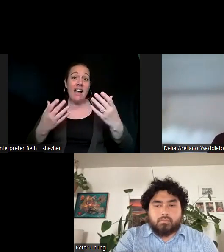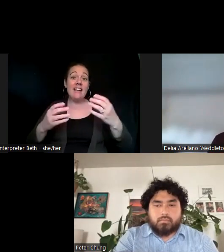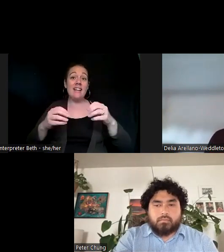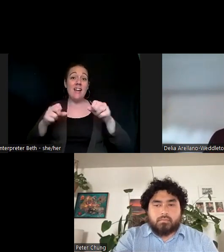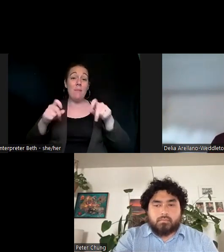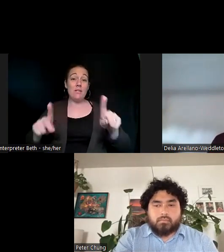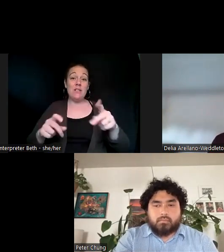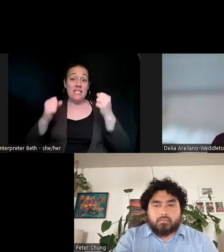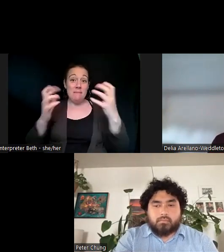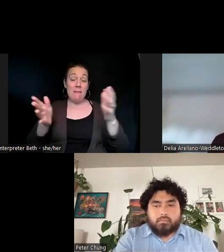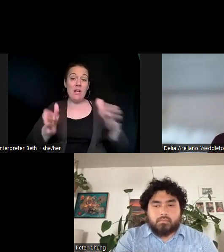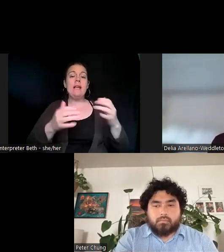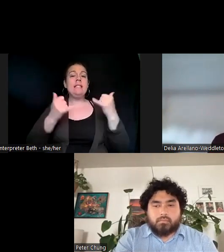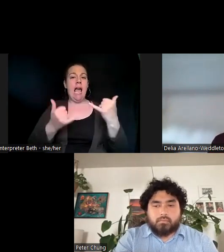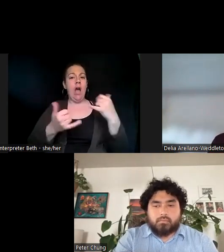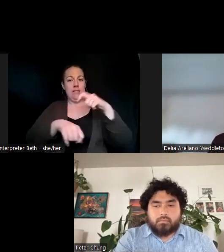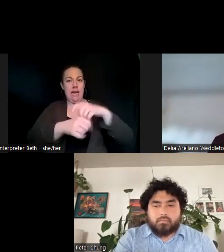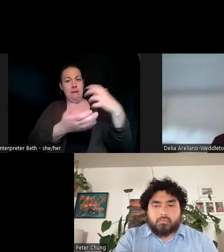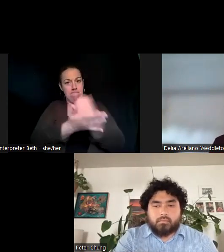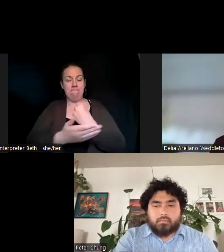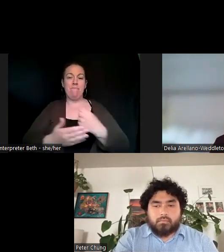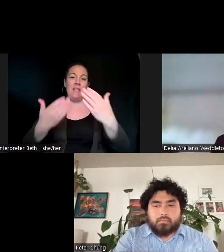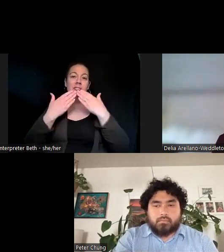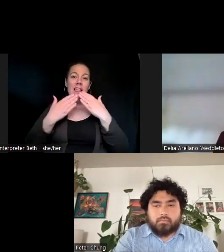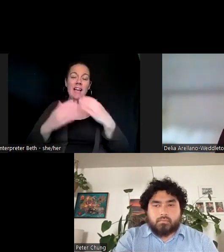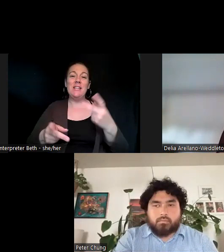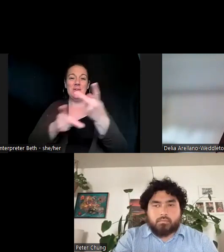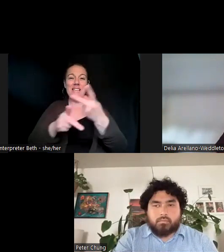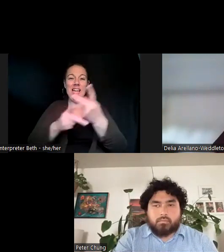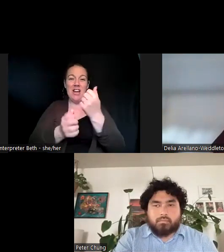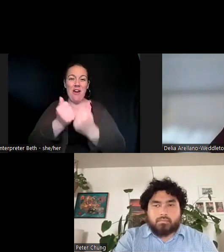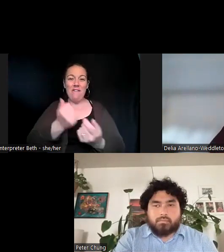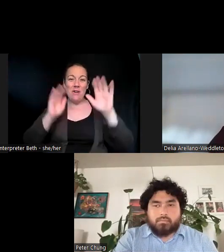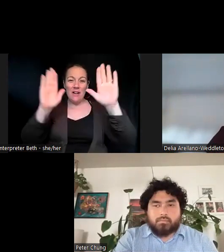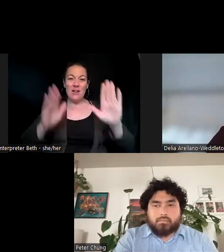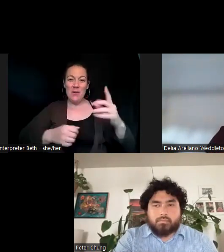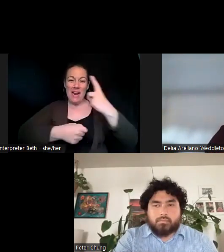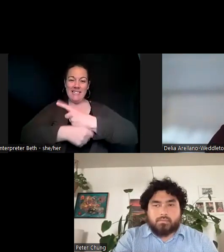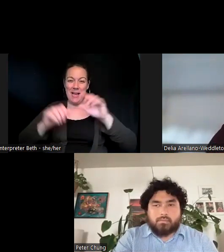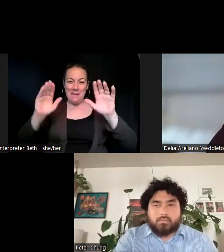Look forward to chatting another time. Take care, everybody. Have a great day. Thank you. Bye-bye.